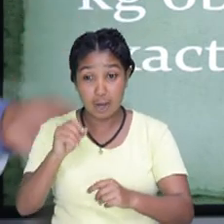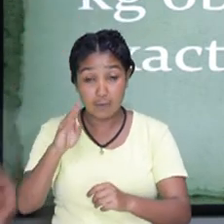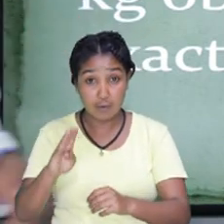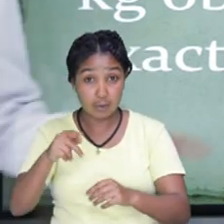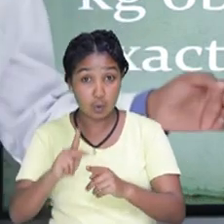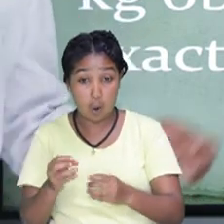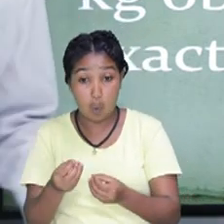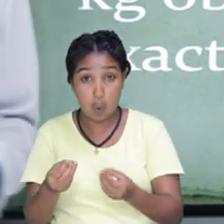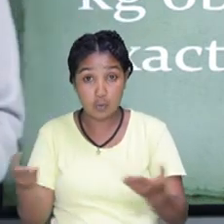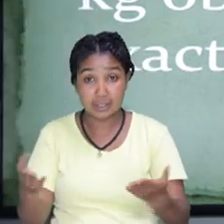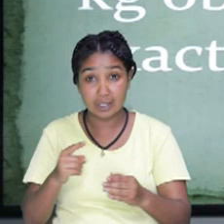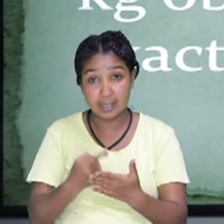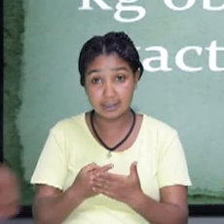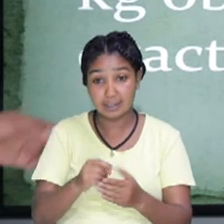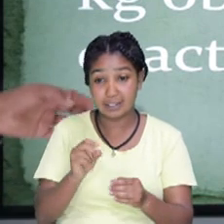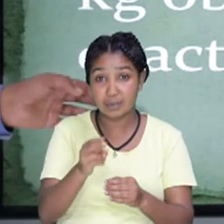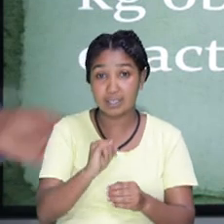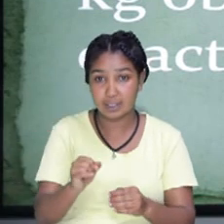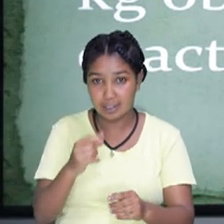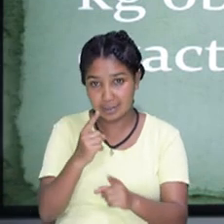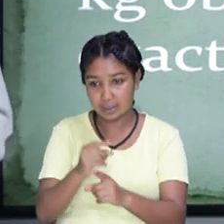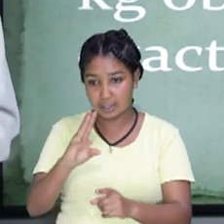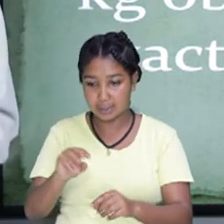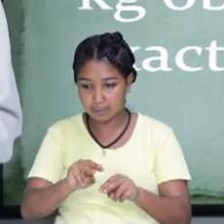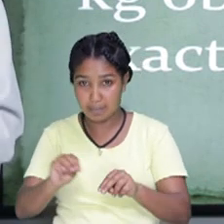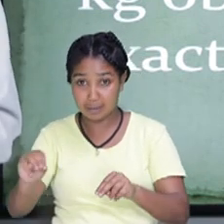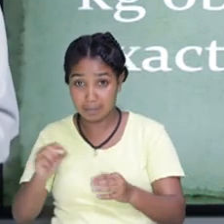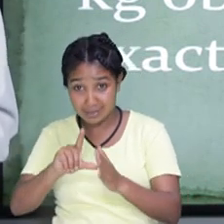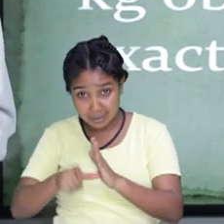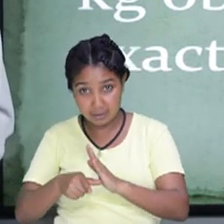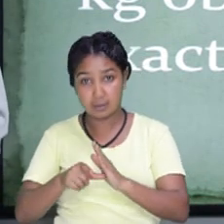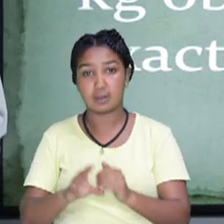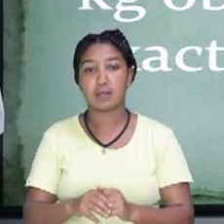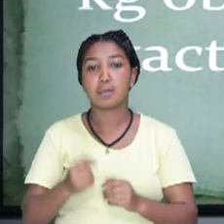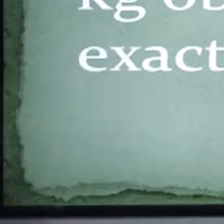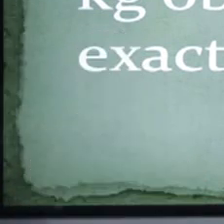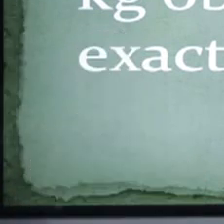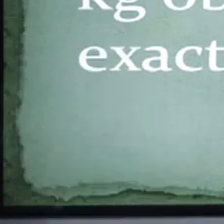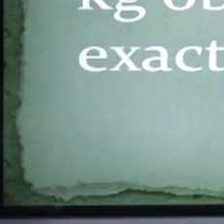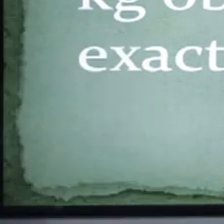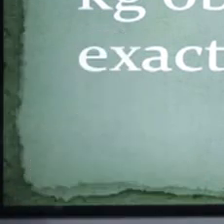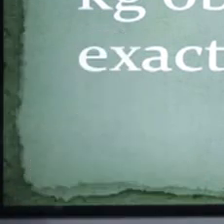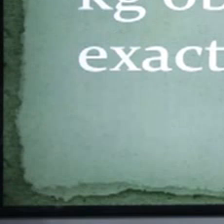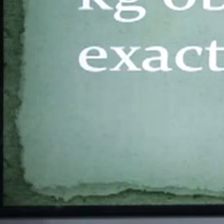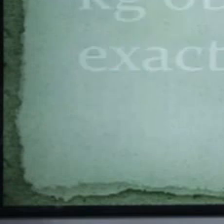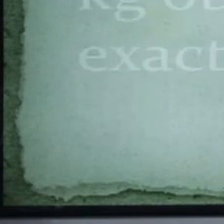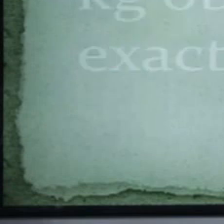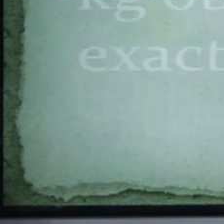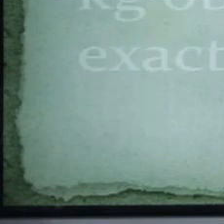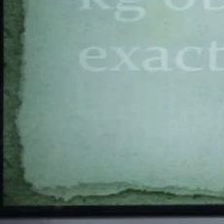kilogram object as its speed is exactly 6 meters per second? Please try that.